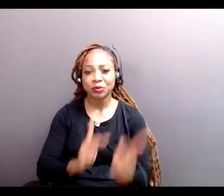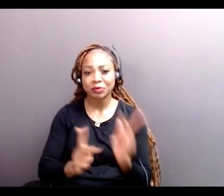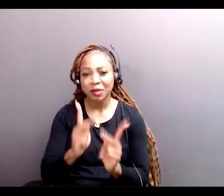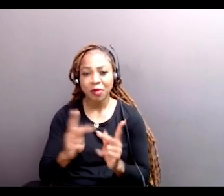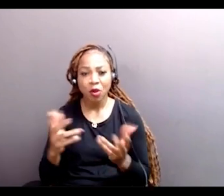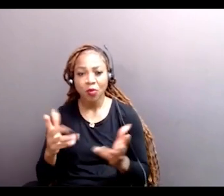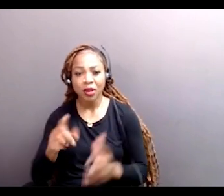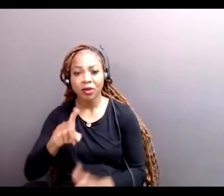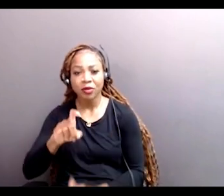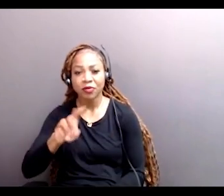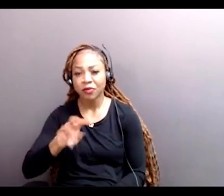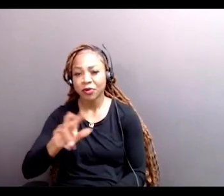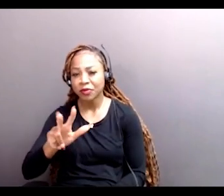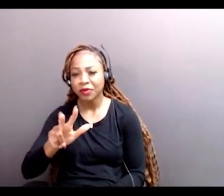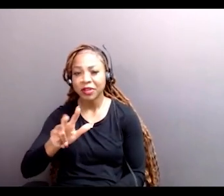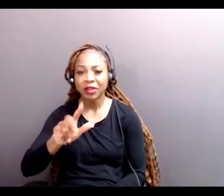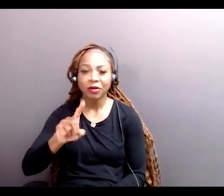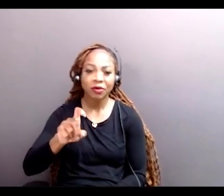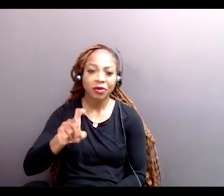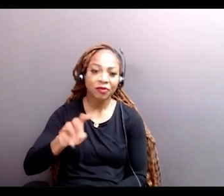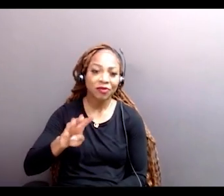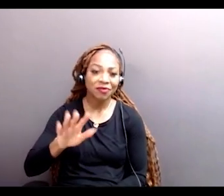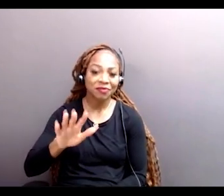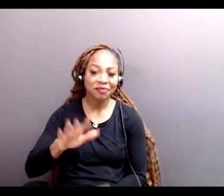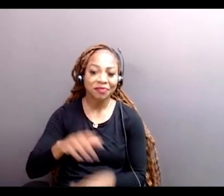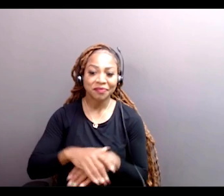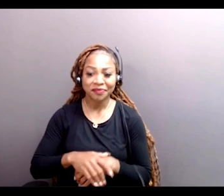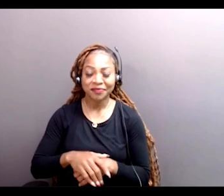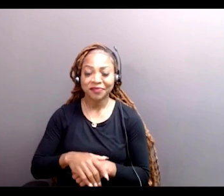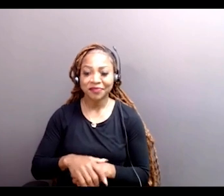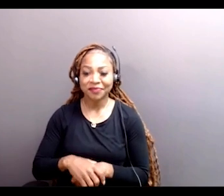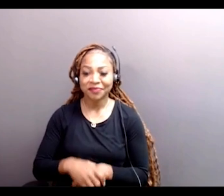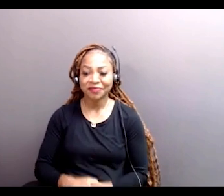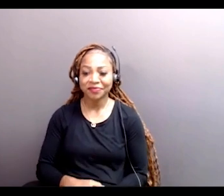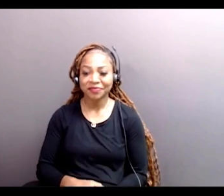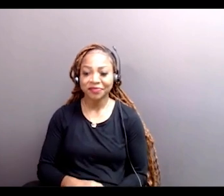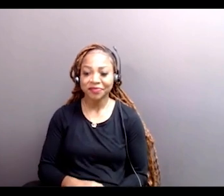at 143, 145.